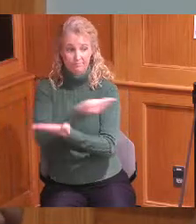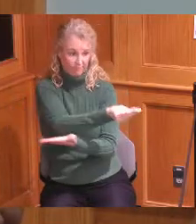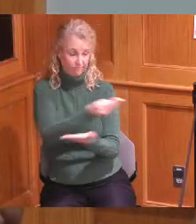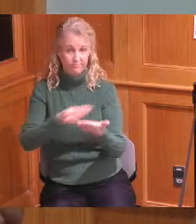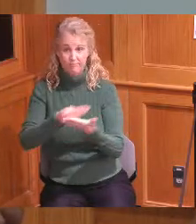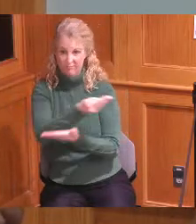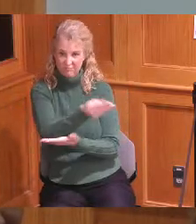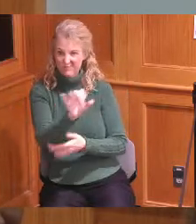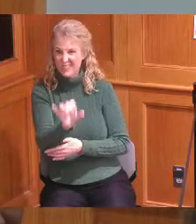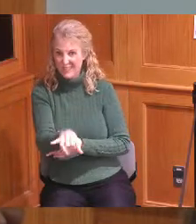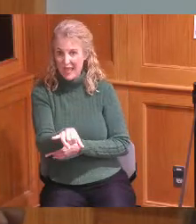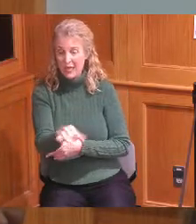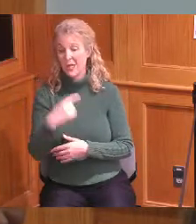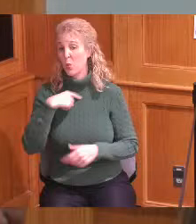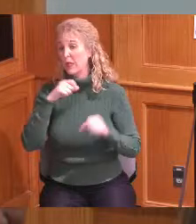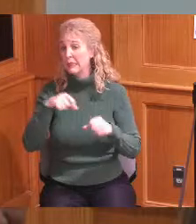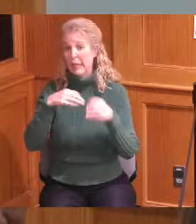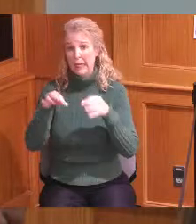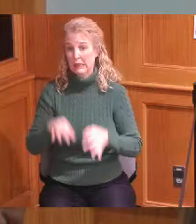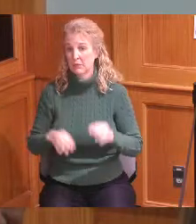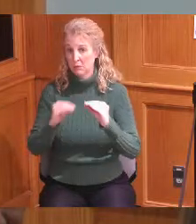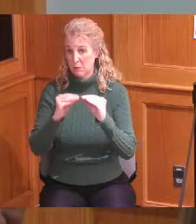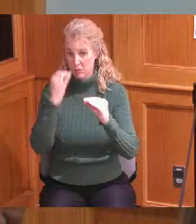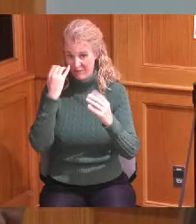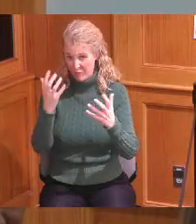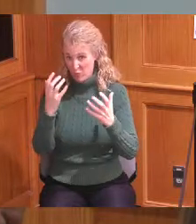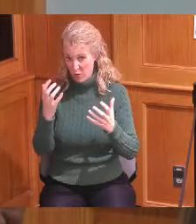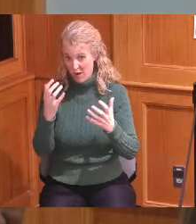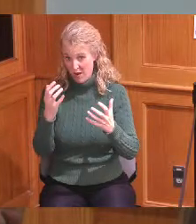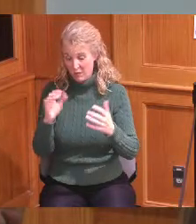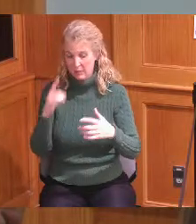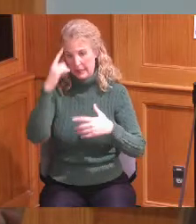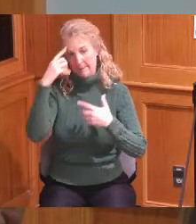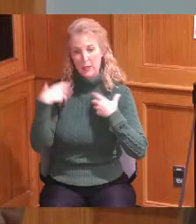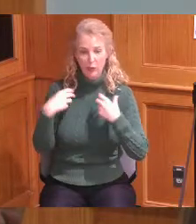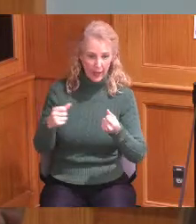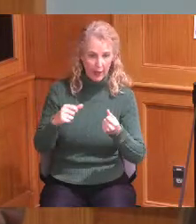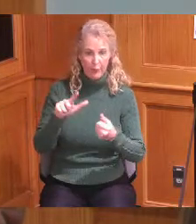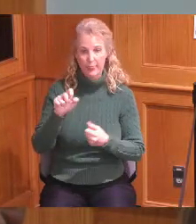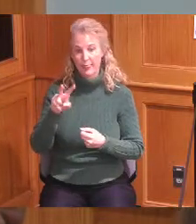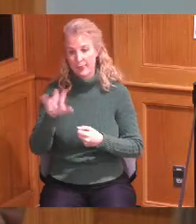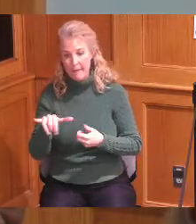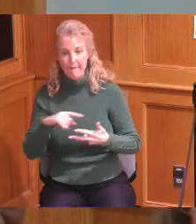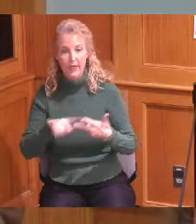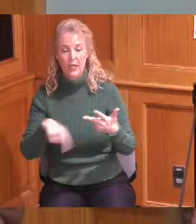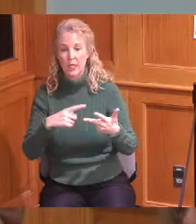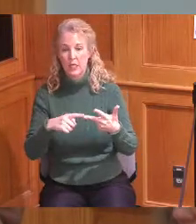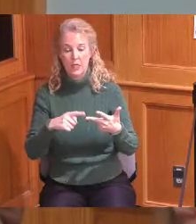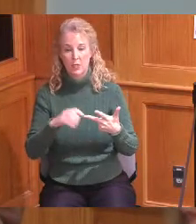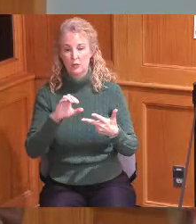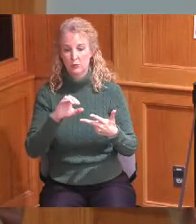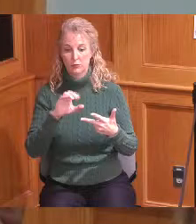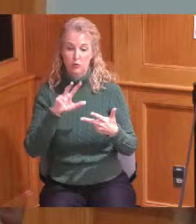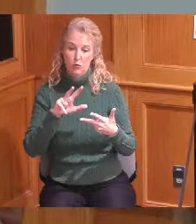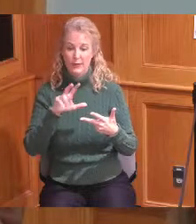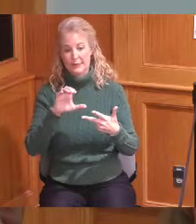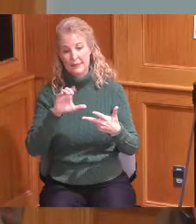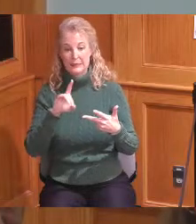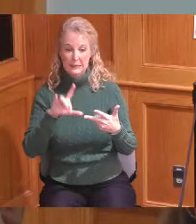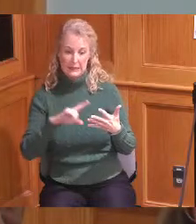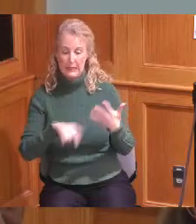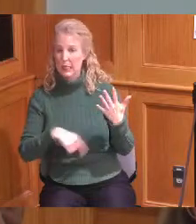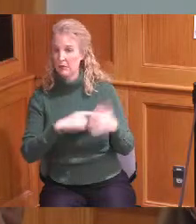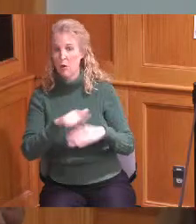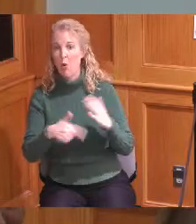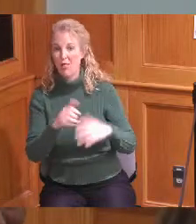and the additional funds that the Mental Health Board, the levy, put towards was to this chronic outreach team. So